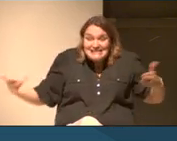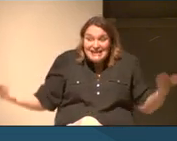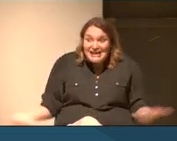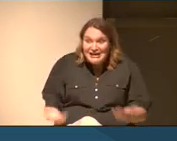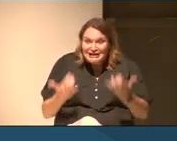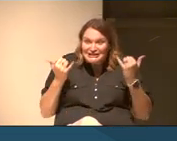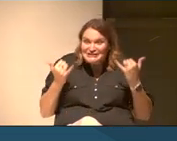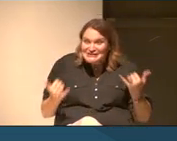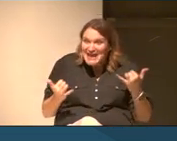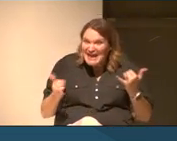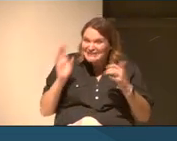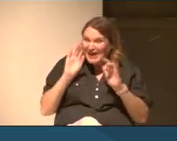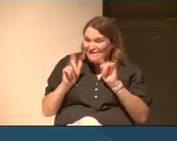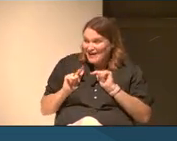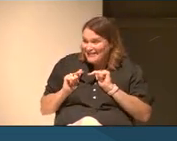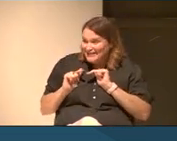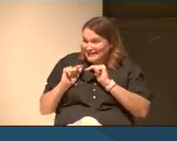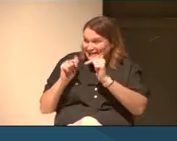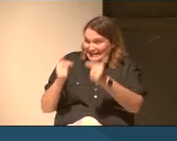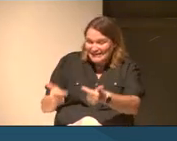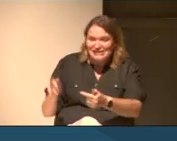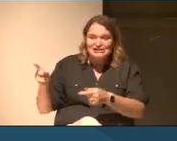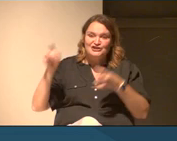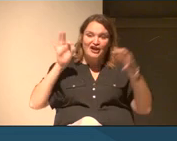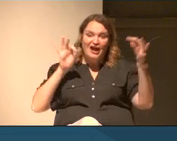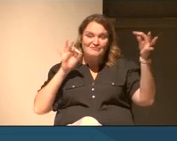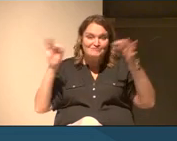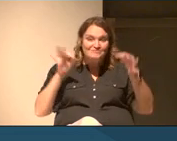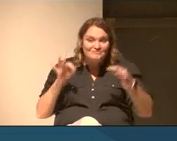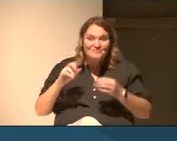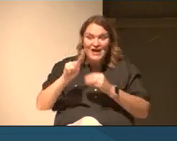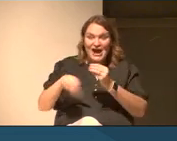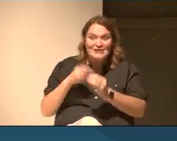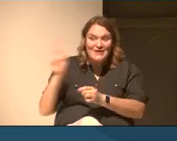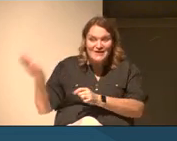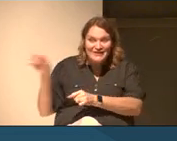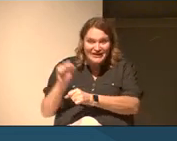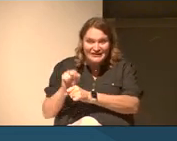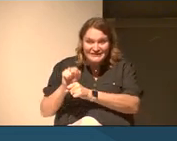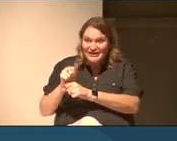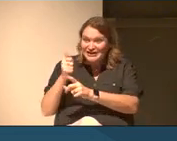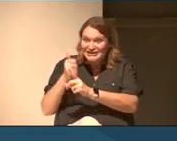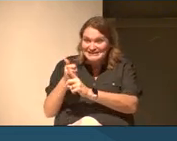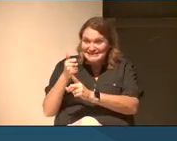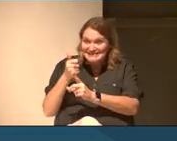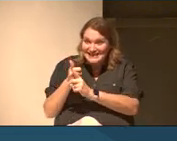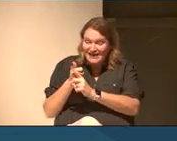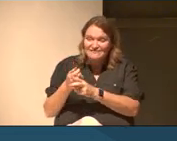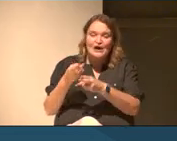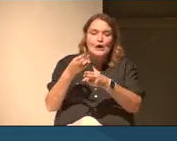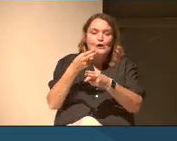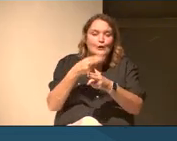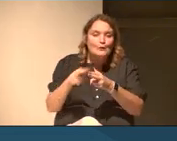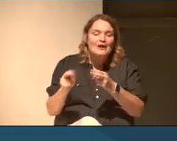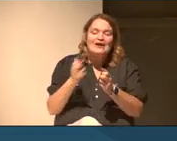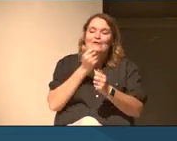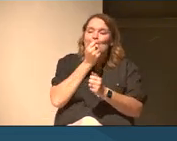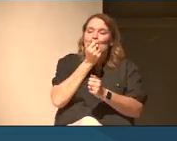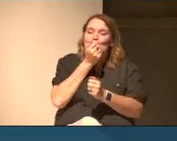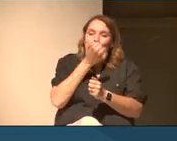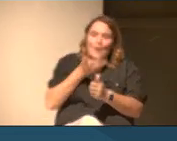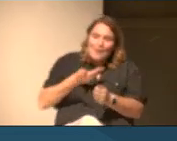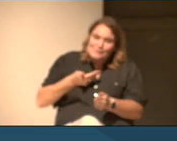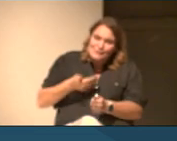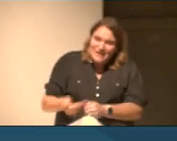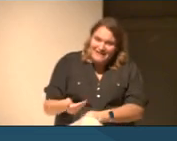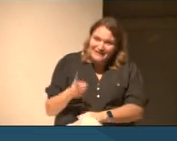I'm going to give her the stage, and she can talk all about her work herself. Can you give me a quick warm welcome for Dr. Knowlton